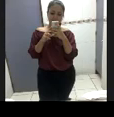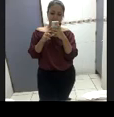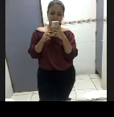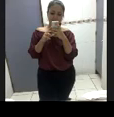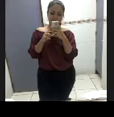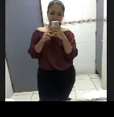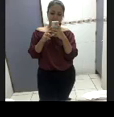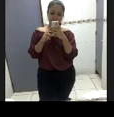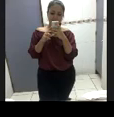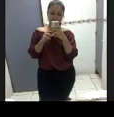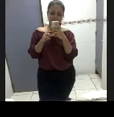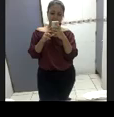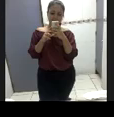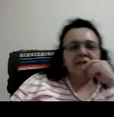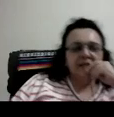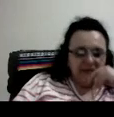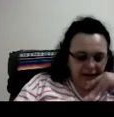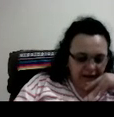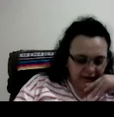I don't know.